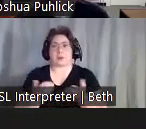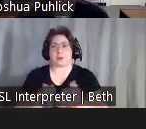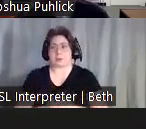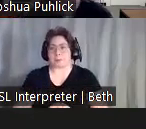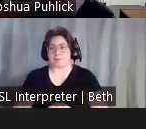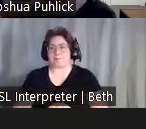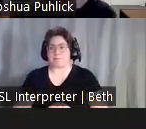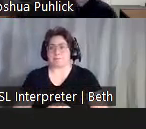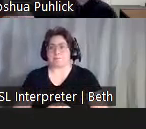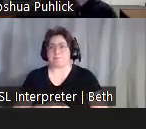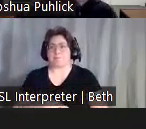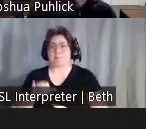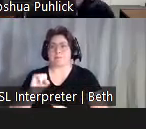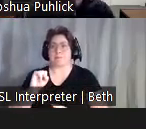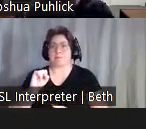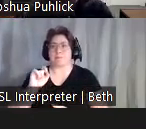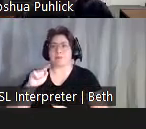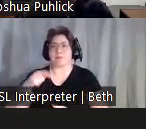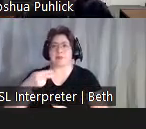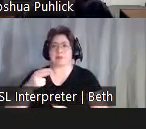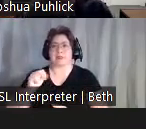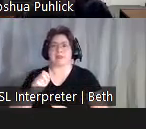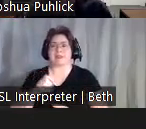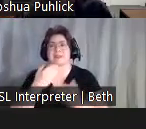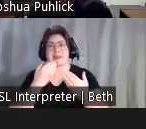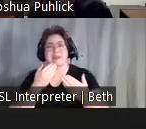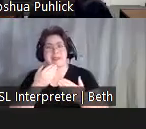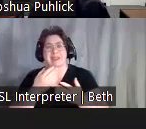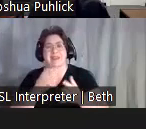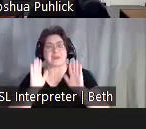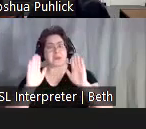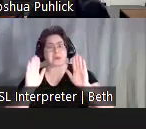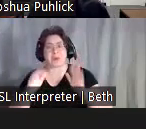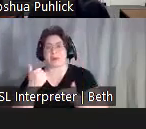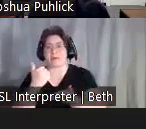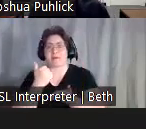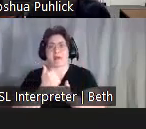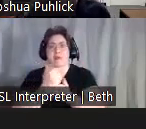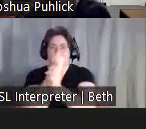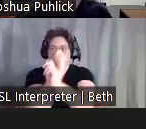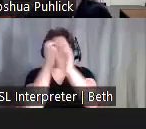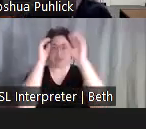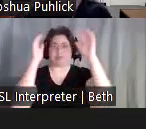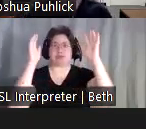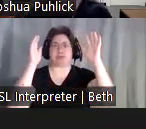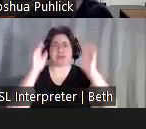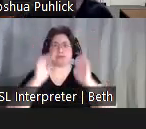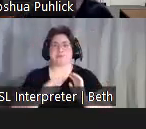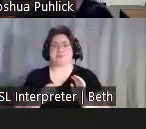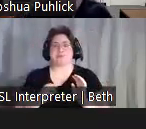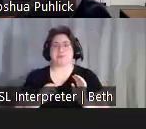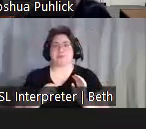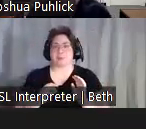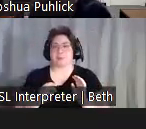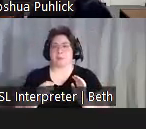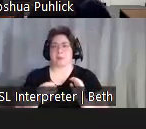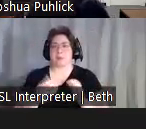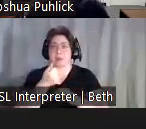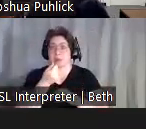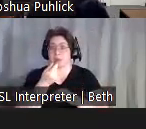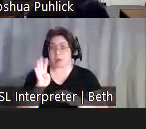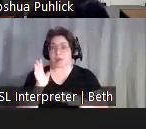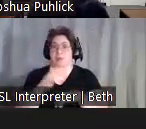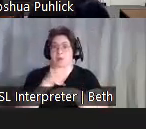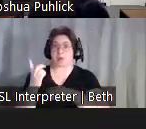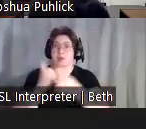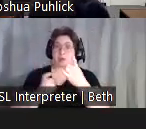This is great. Thanks for helping us set the scene, Josh, and learn about the Jones Center. So we do have a couple early